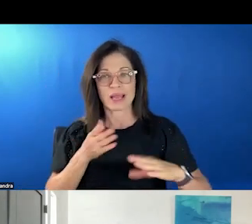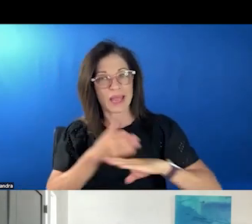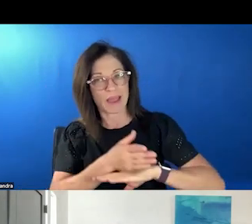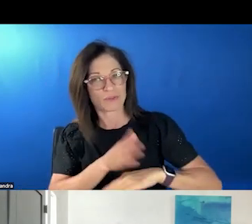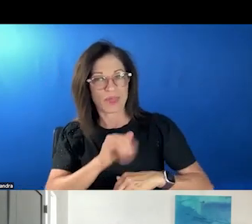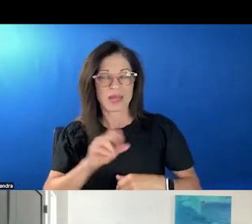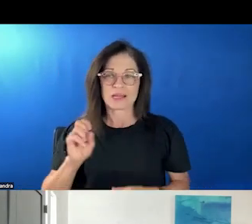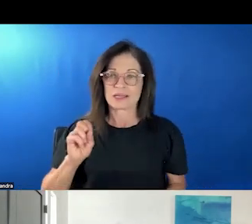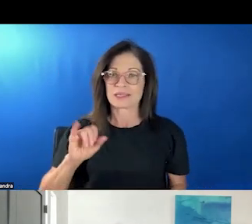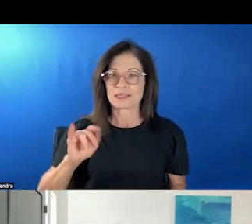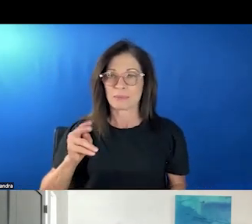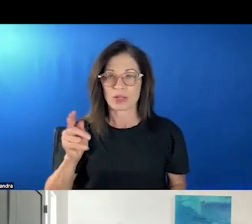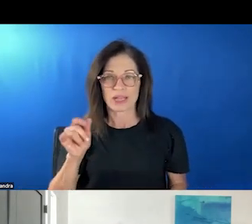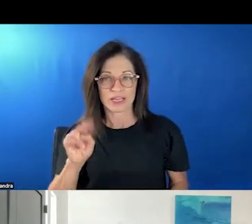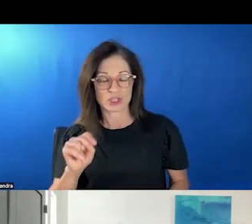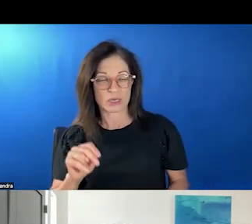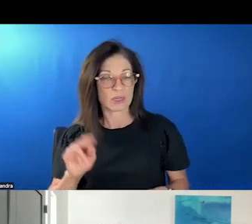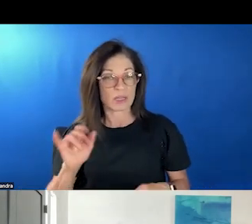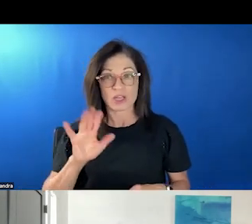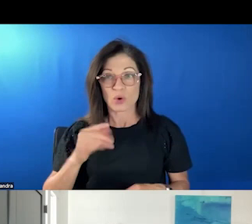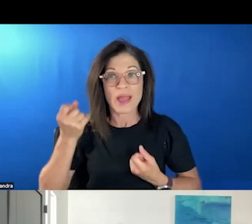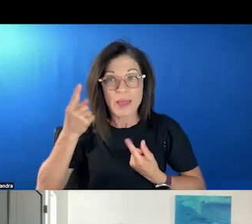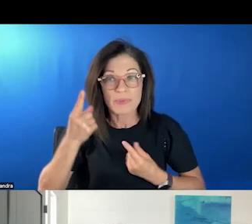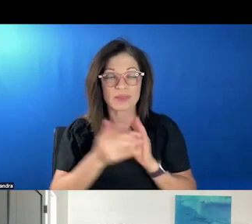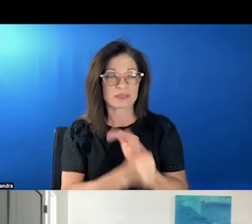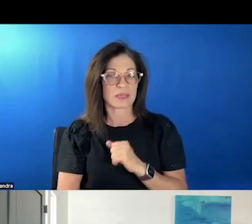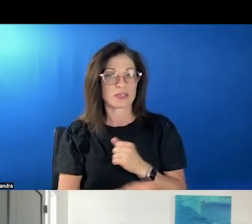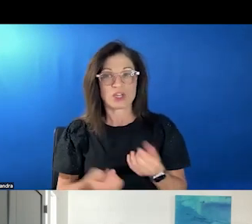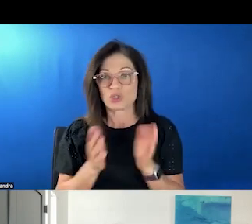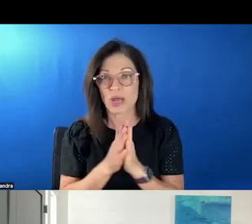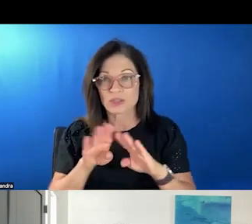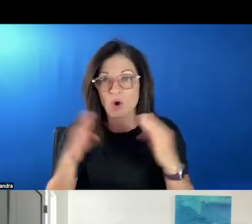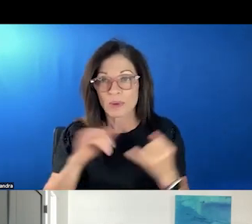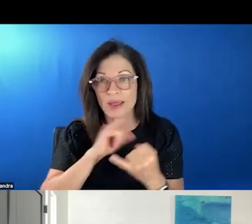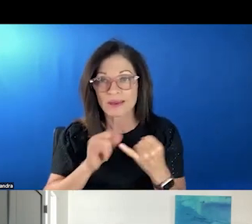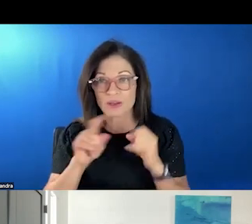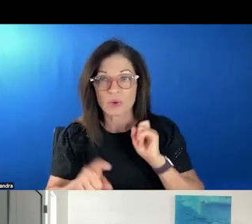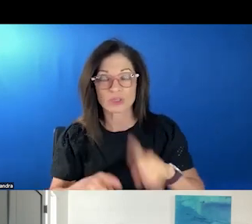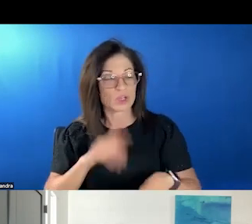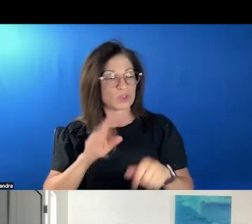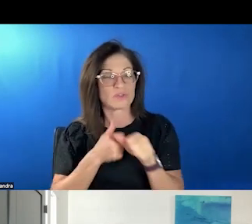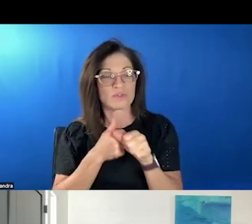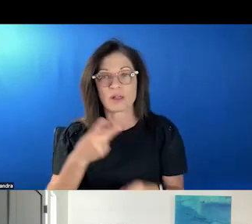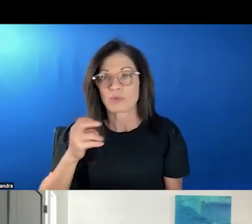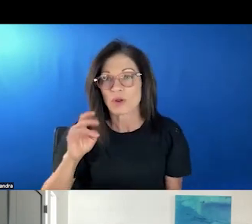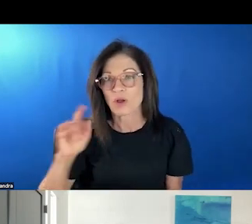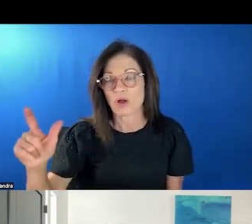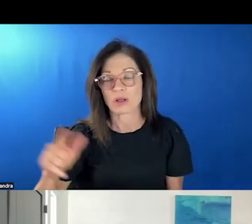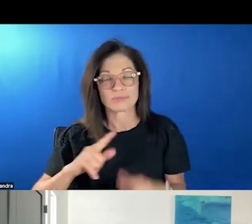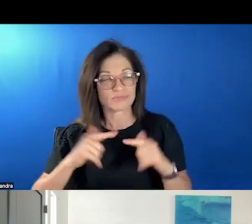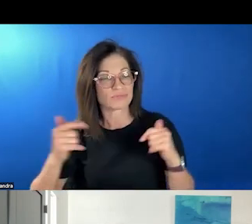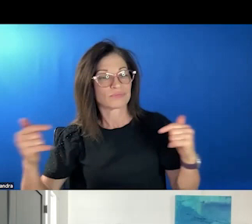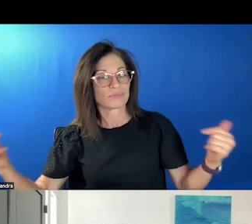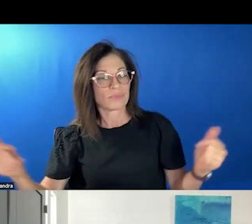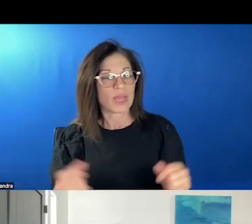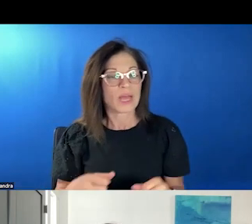skills, right? Did you conduct an effective risk assessment? Did you ask open-ended questions? Did you follow protocol? So that trainers really have this as a tool